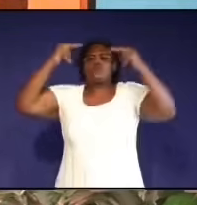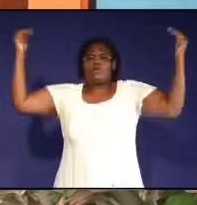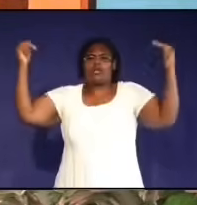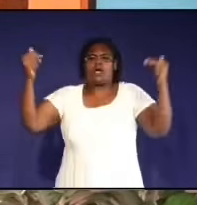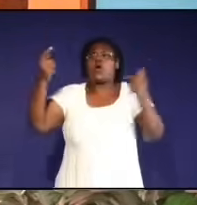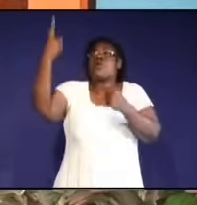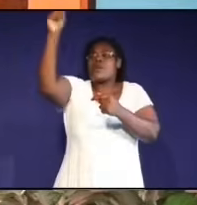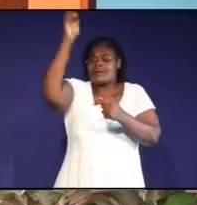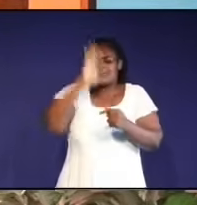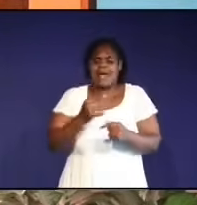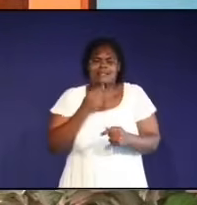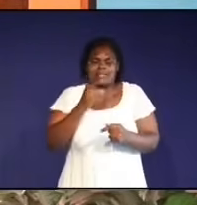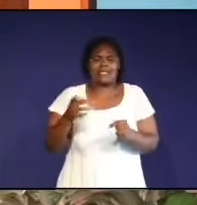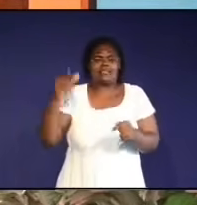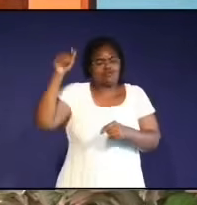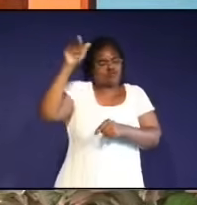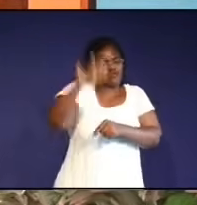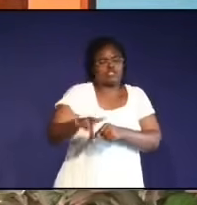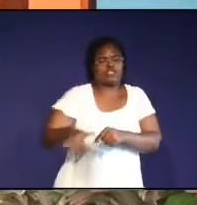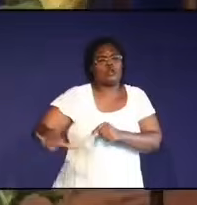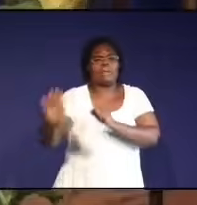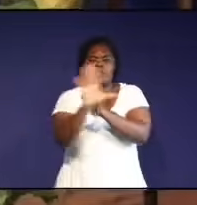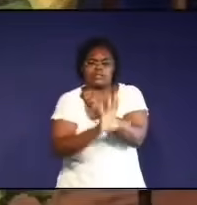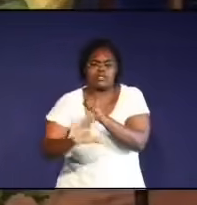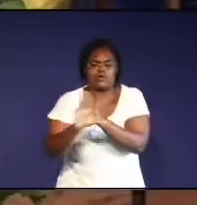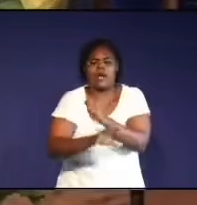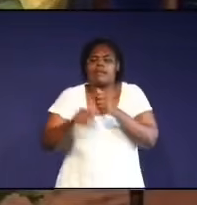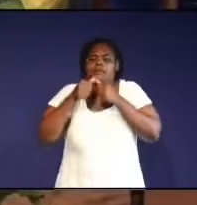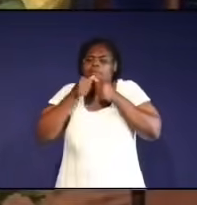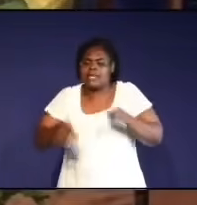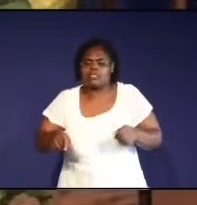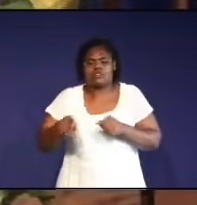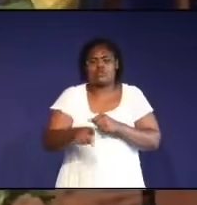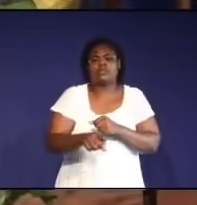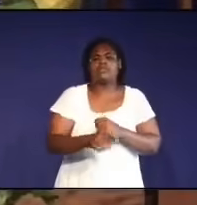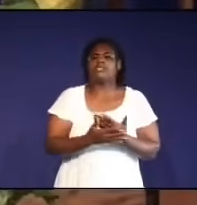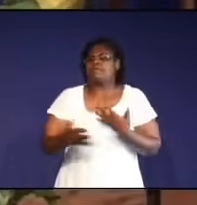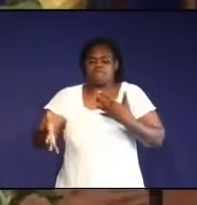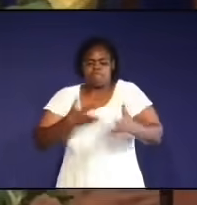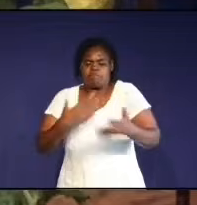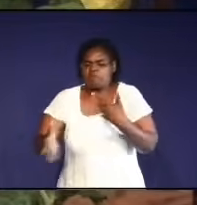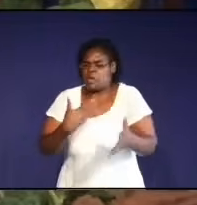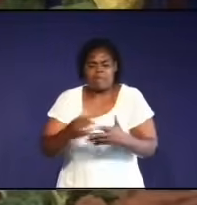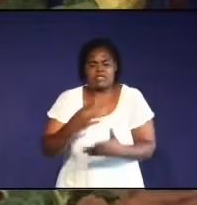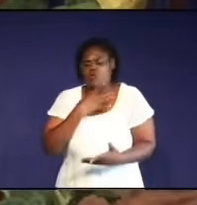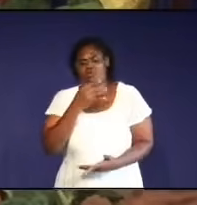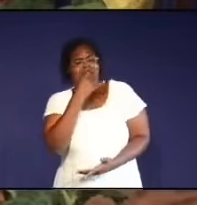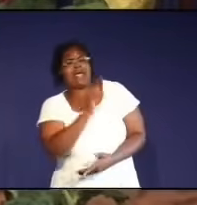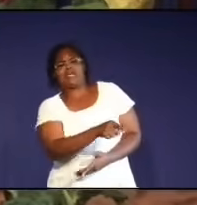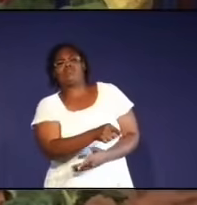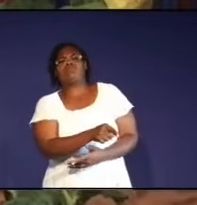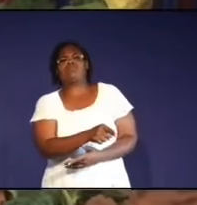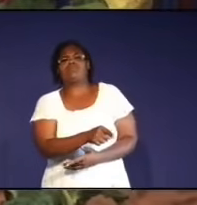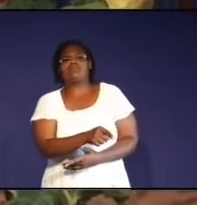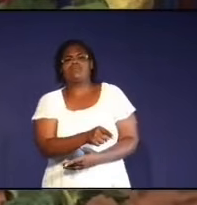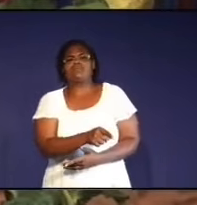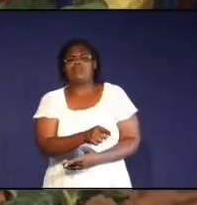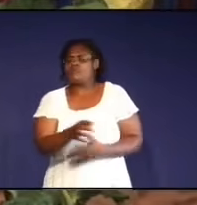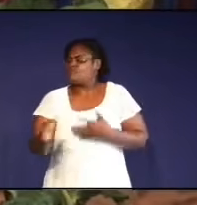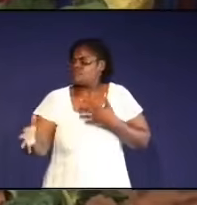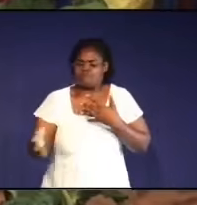When God sets his hand upon you to bless you, it doesn't matter who don't like you.